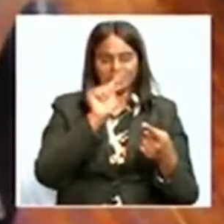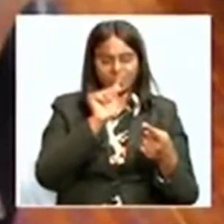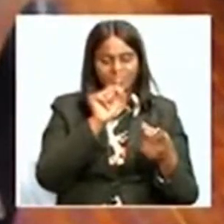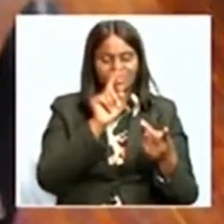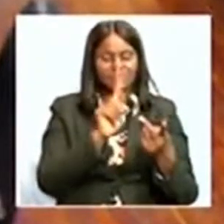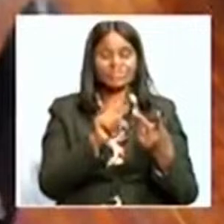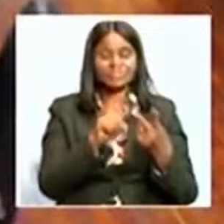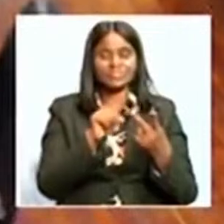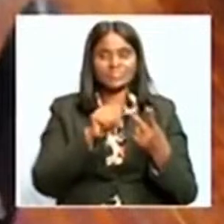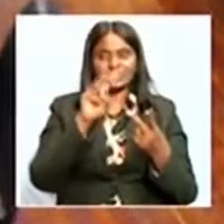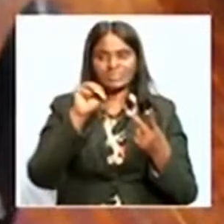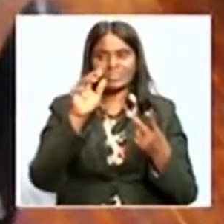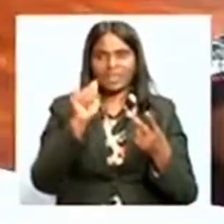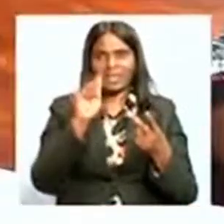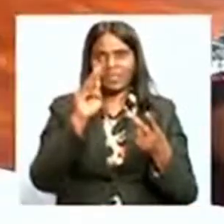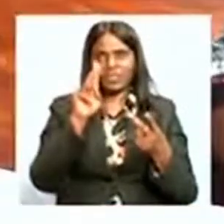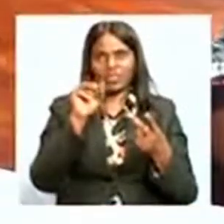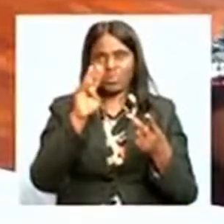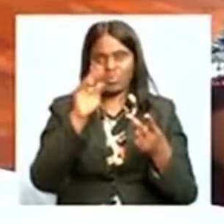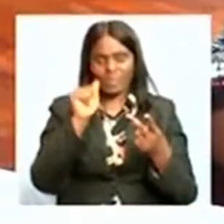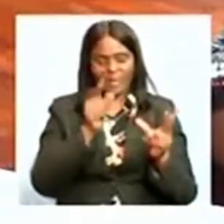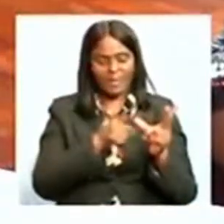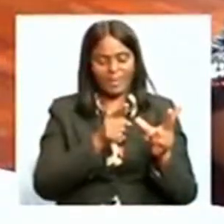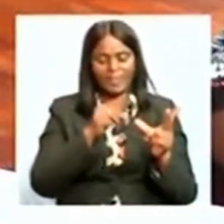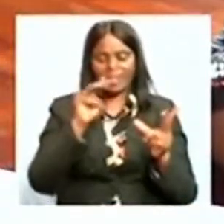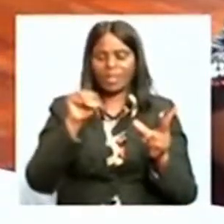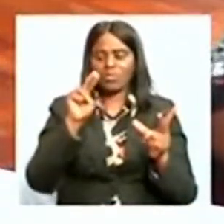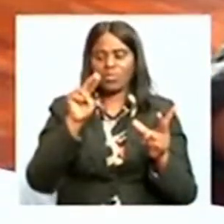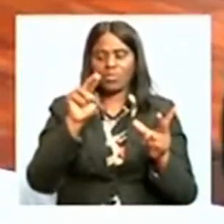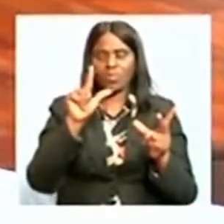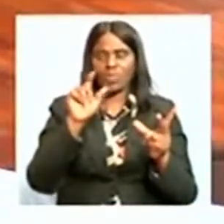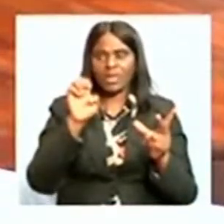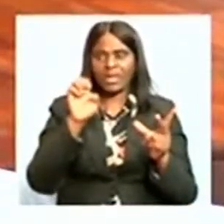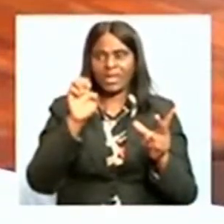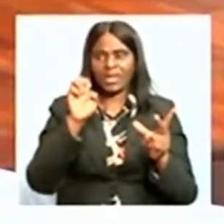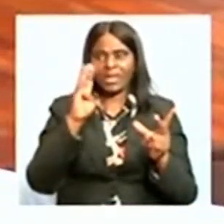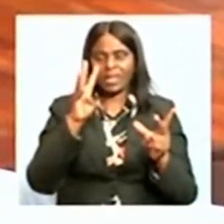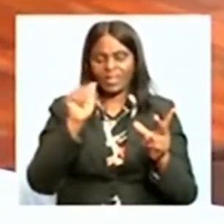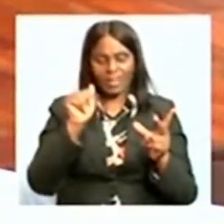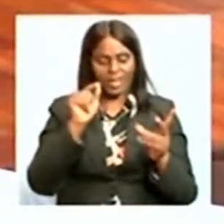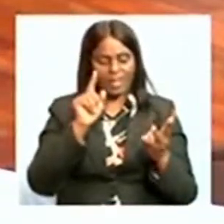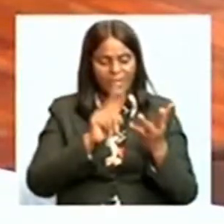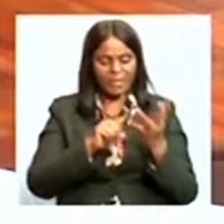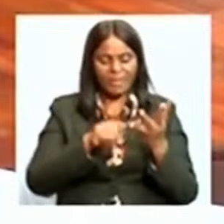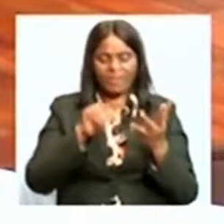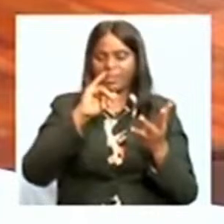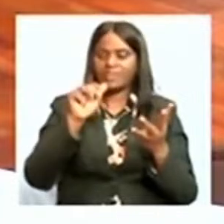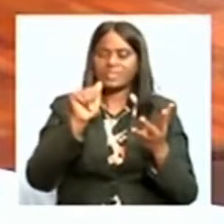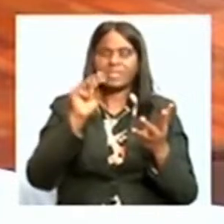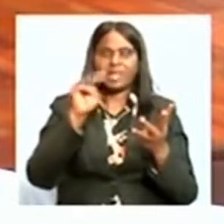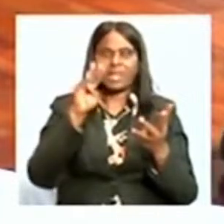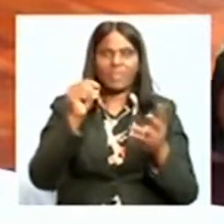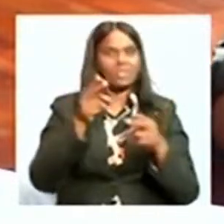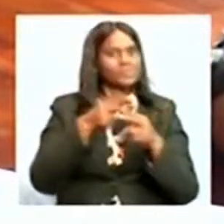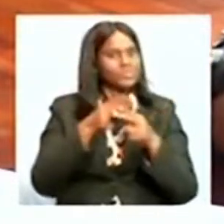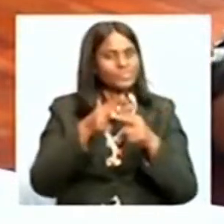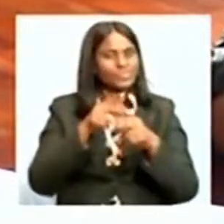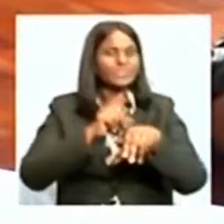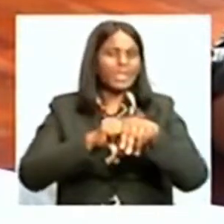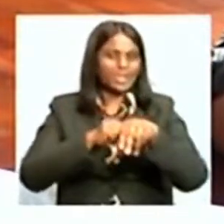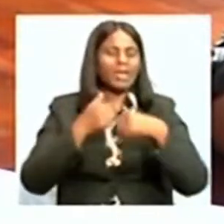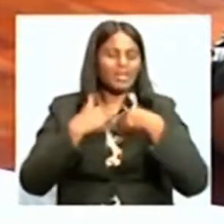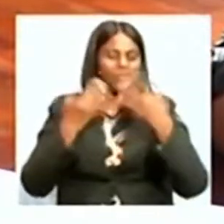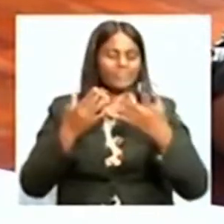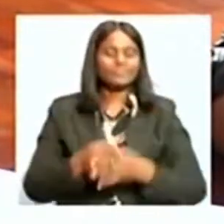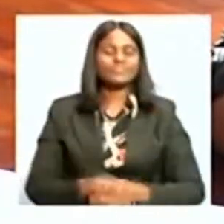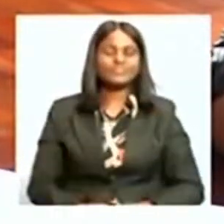Honorable Mabumba, Honorable Muleba, and then Honorable Jamba. We end with Honorable Jamba. Briefly, one of the members here. Thank you so much. I'll be